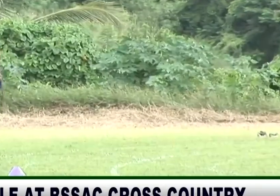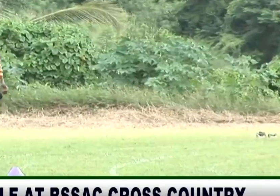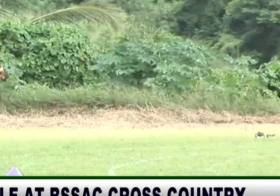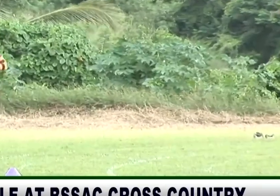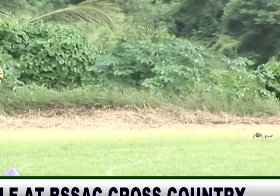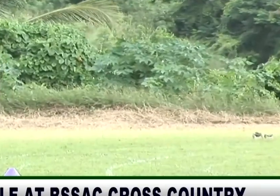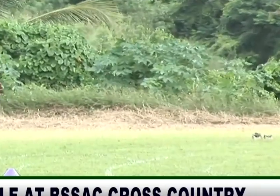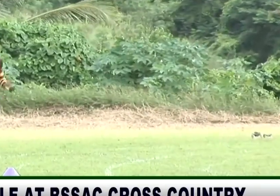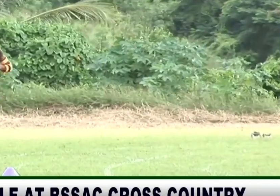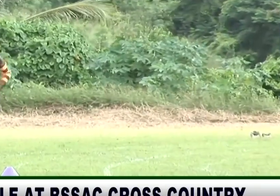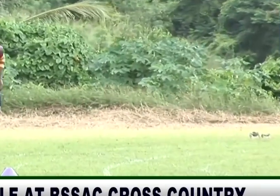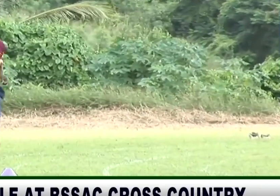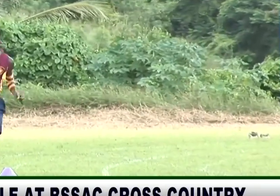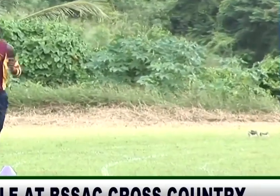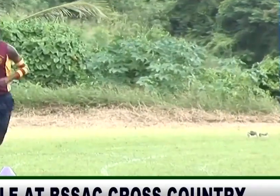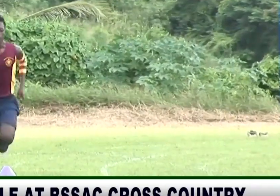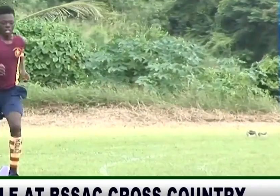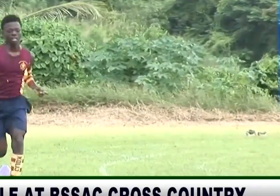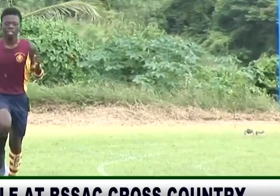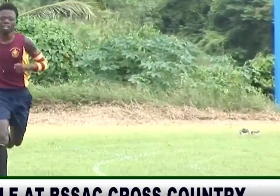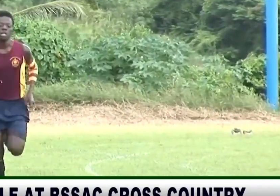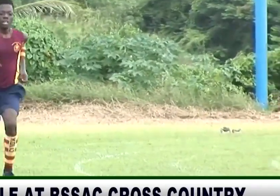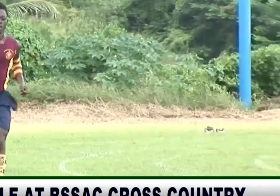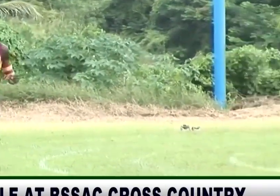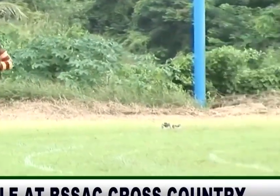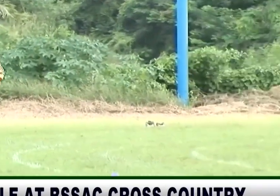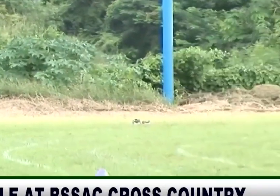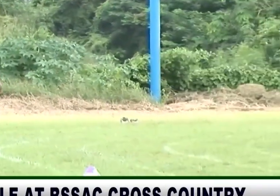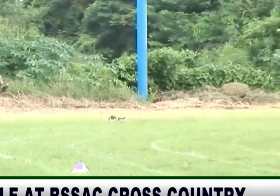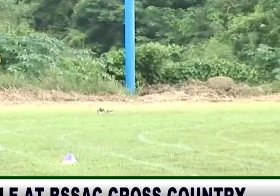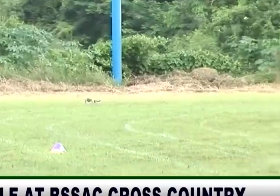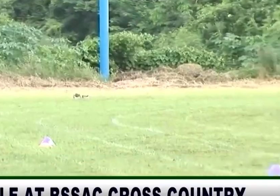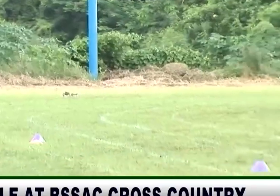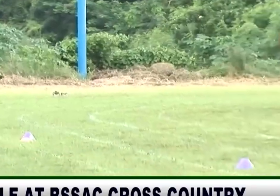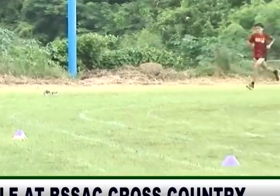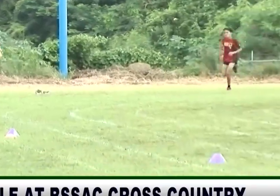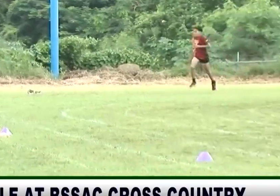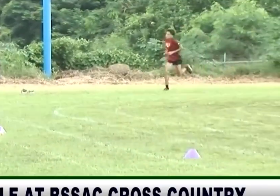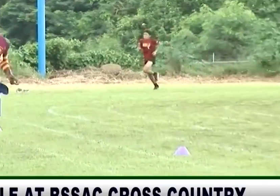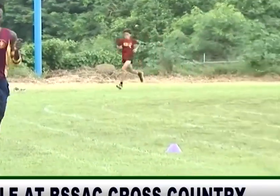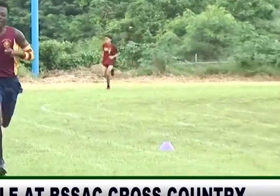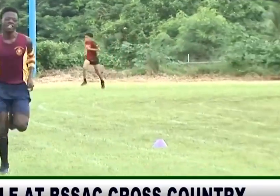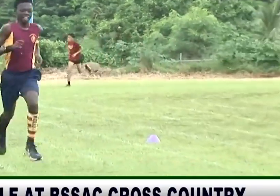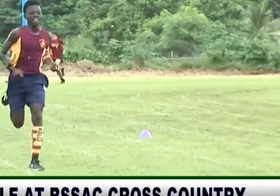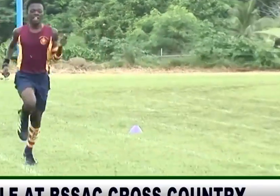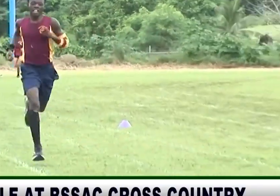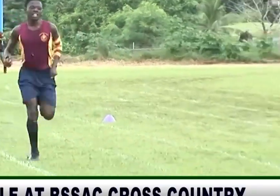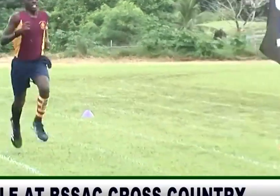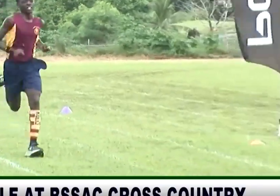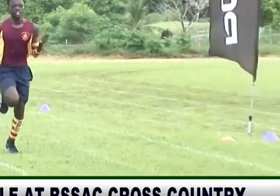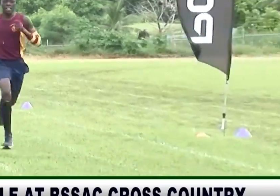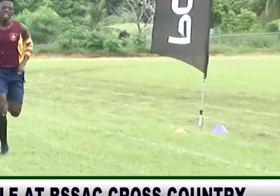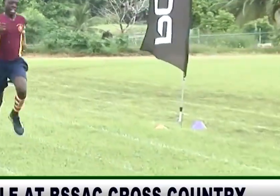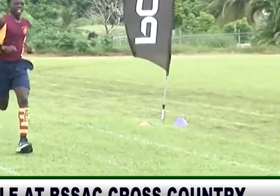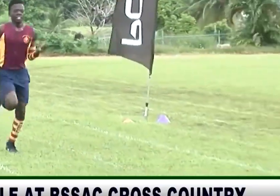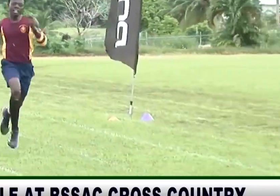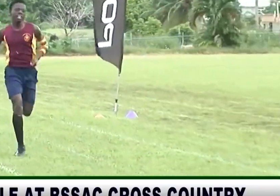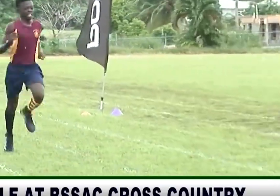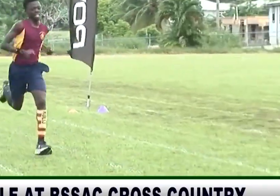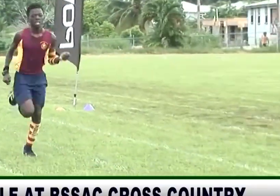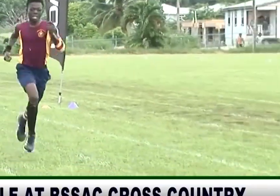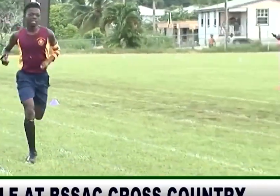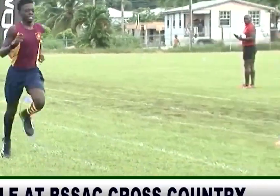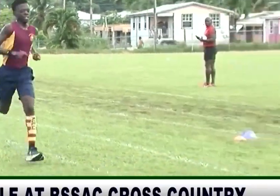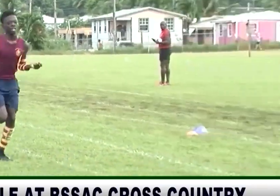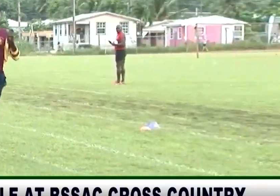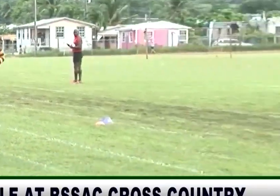alone, no one will catch him today. He's already celebrating, arms in the air, pumping the chest as he cruises to victory in 15